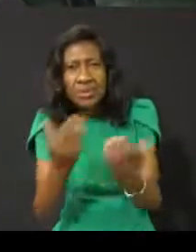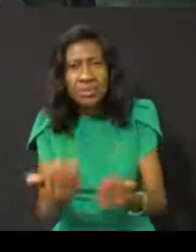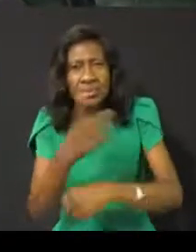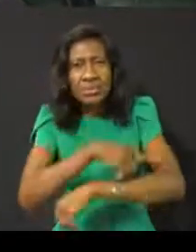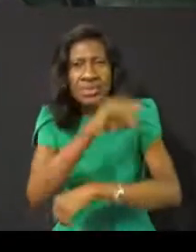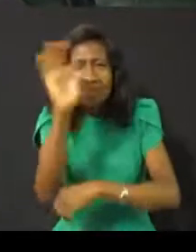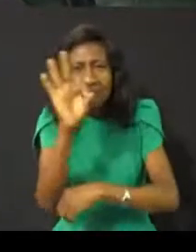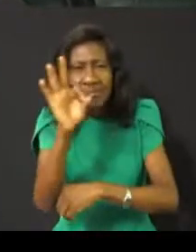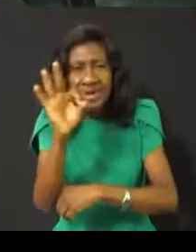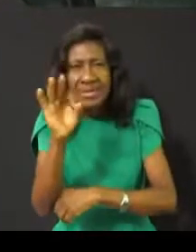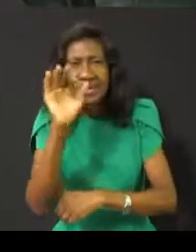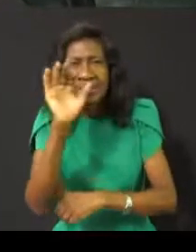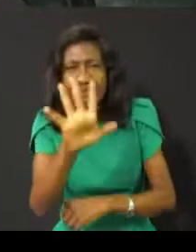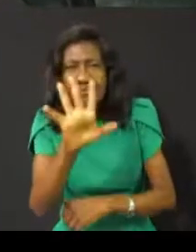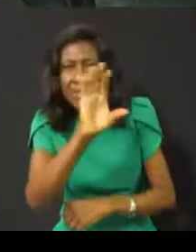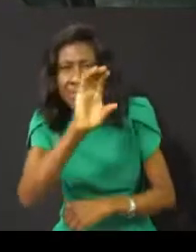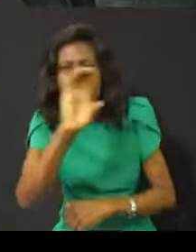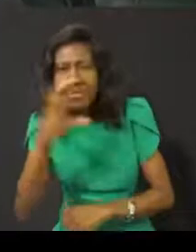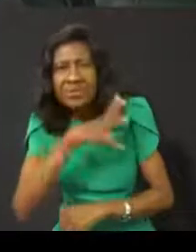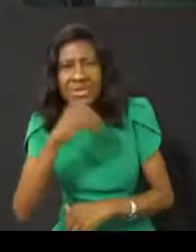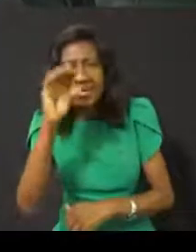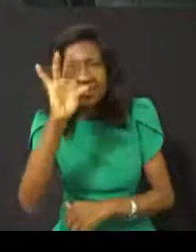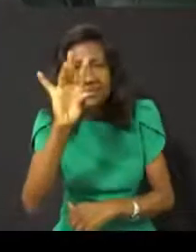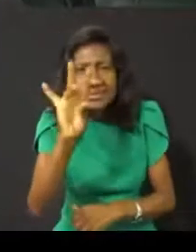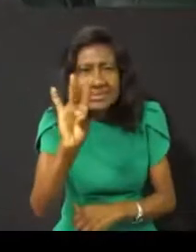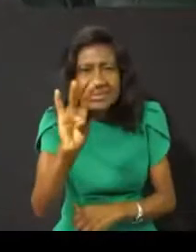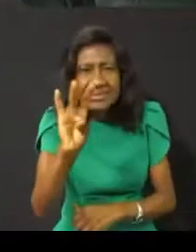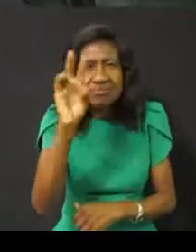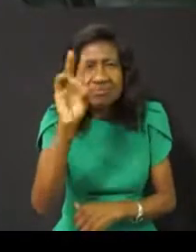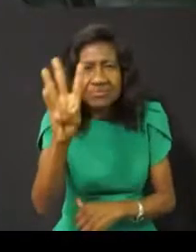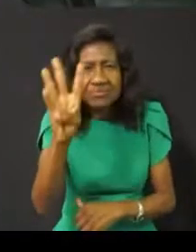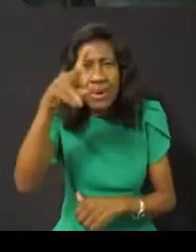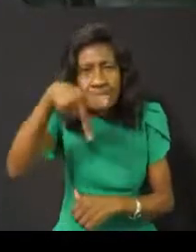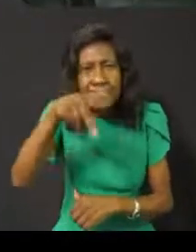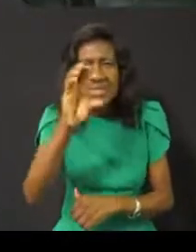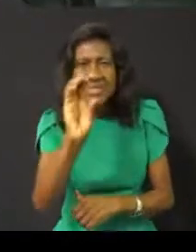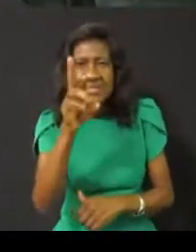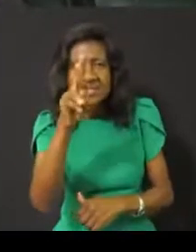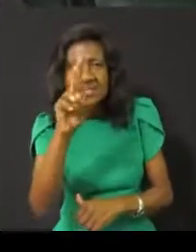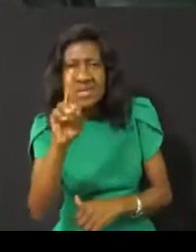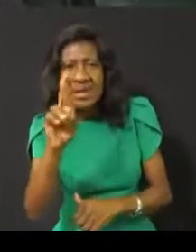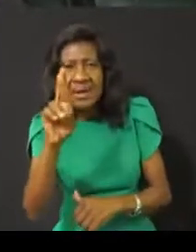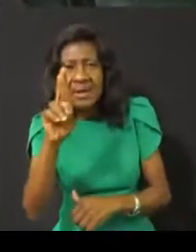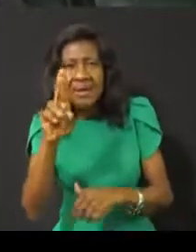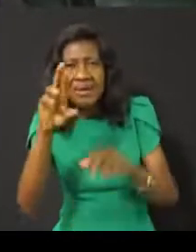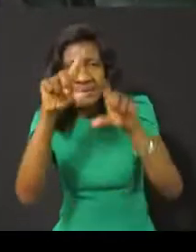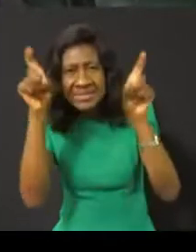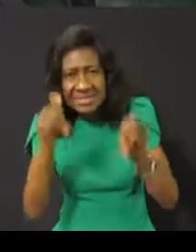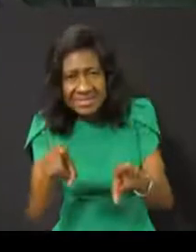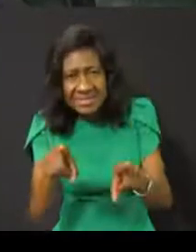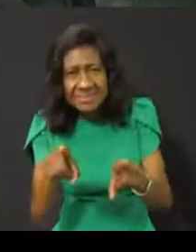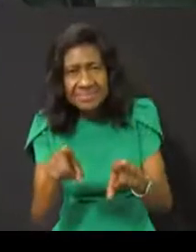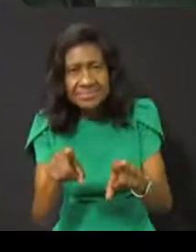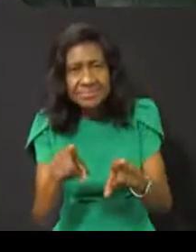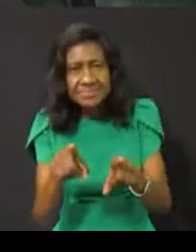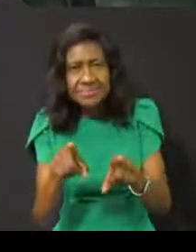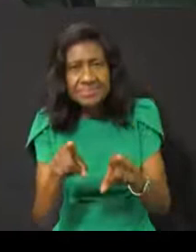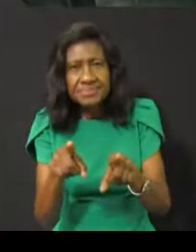22nd October, there have been 574 PCR tests done for SARS-CoV-2 since the last